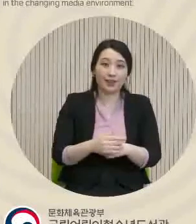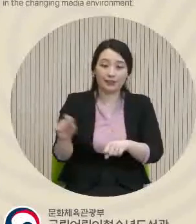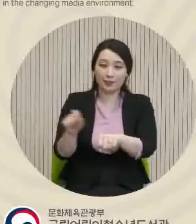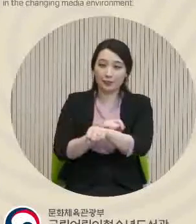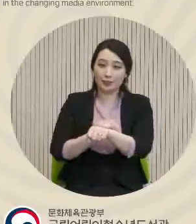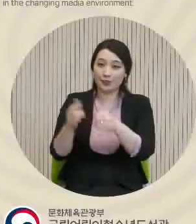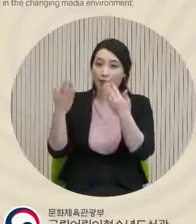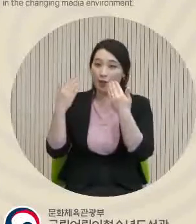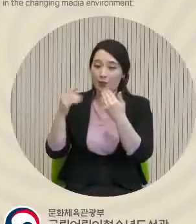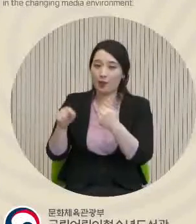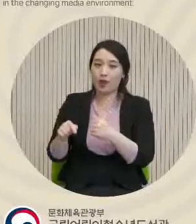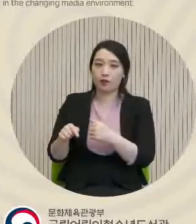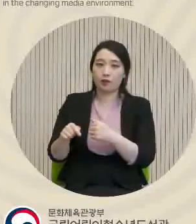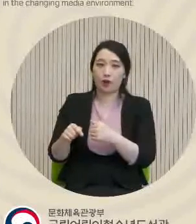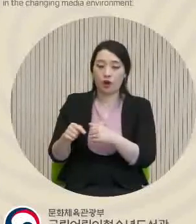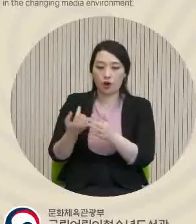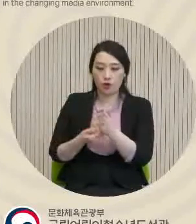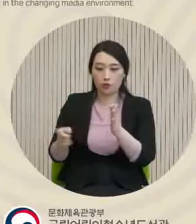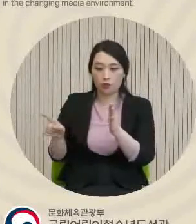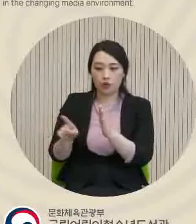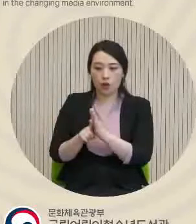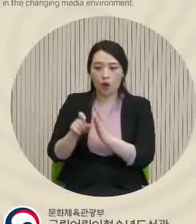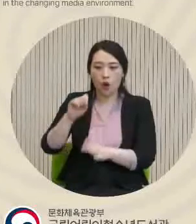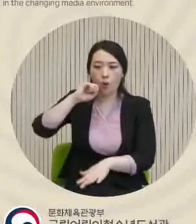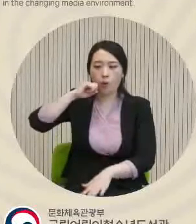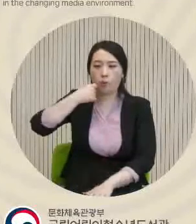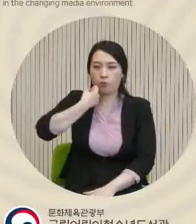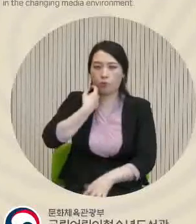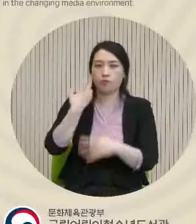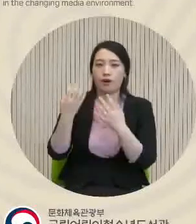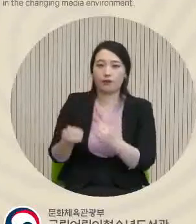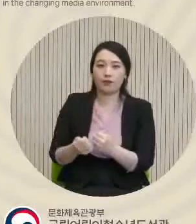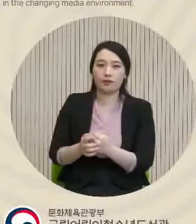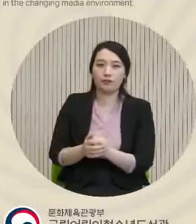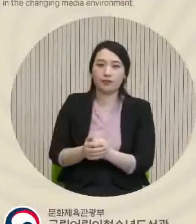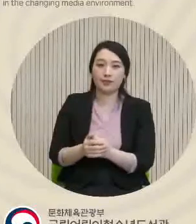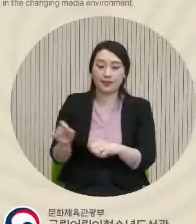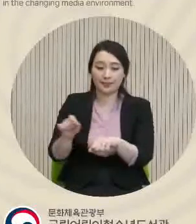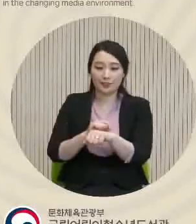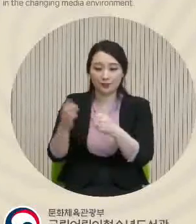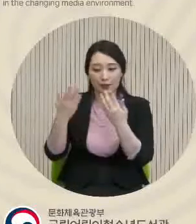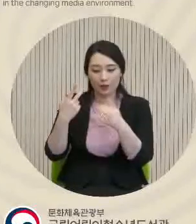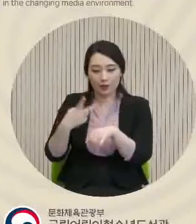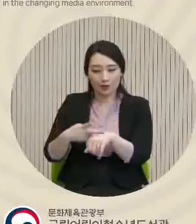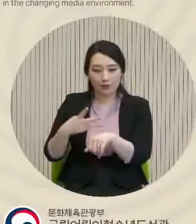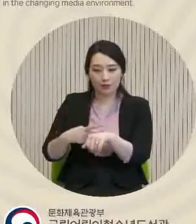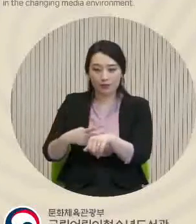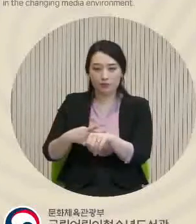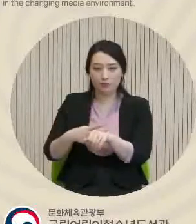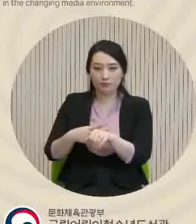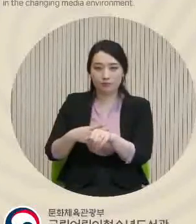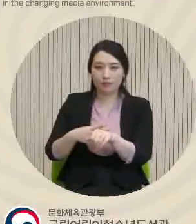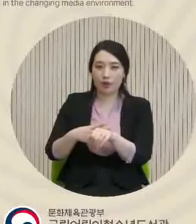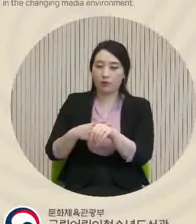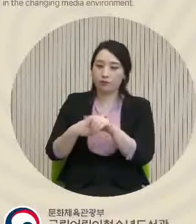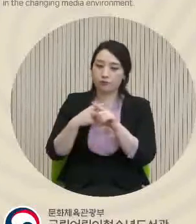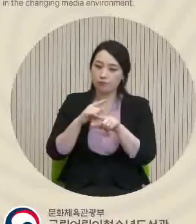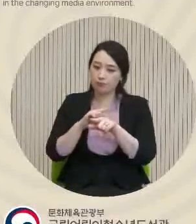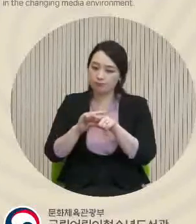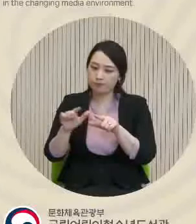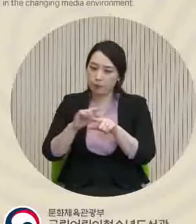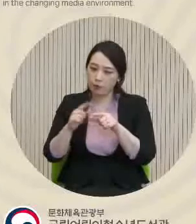writing a book report after reading books. So in special schools were in